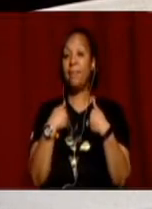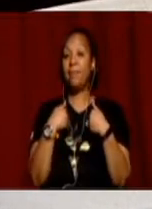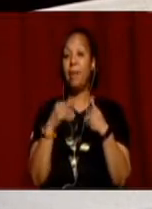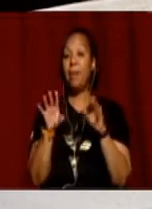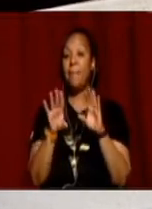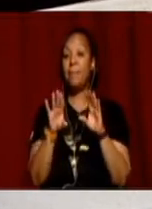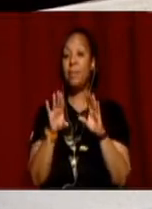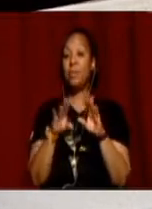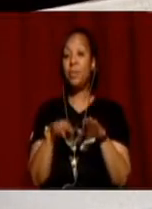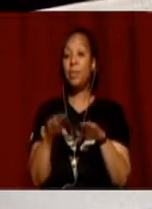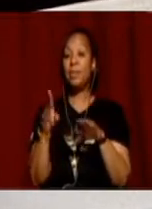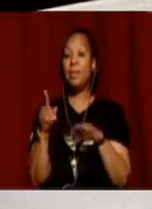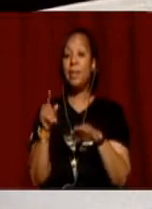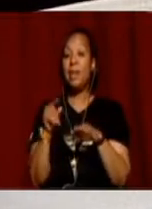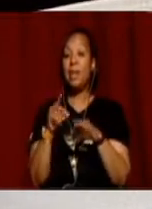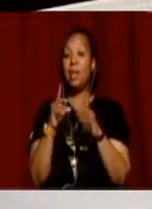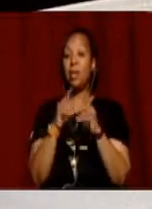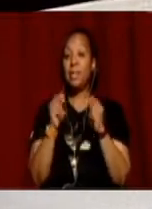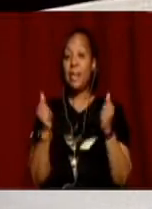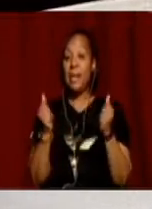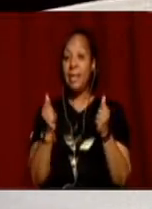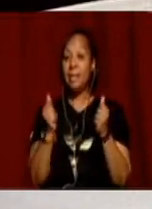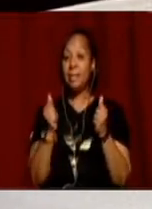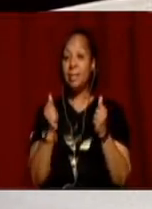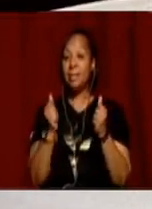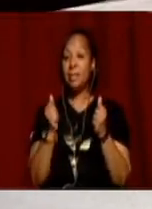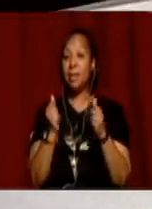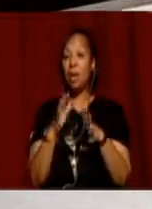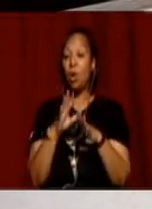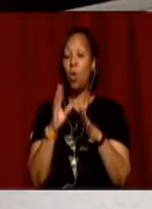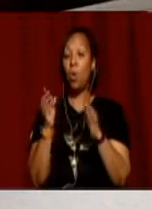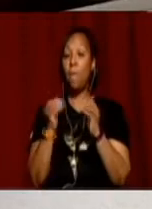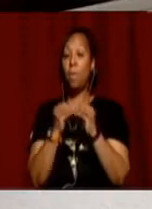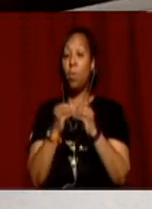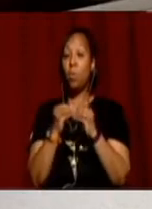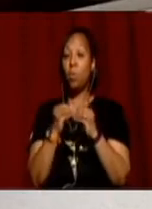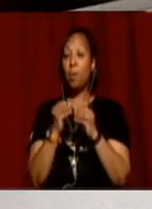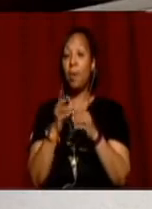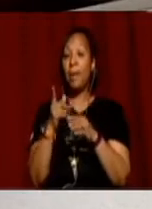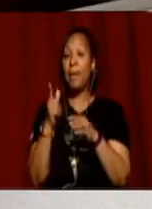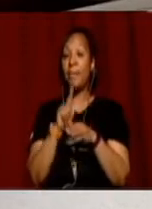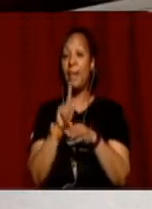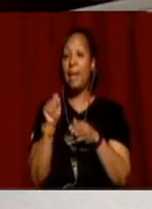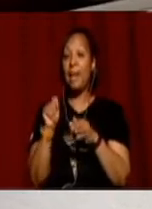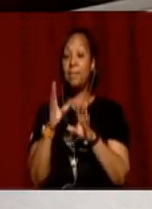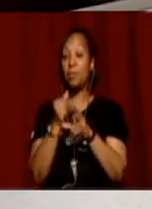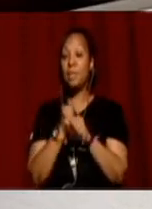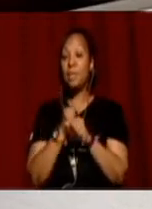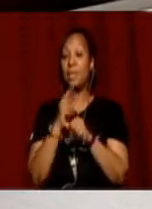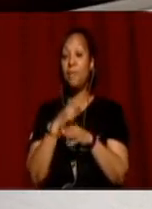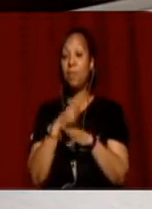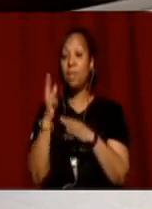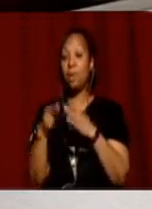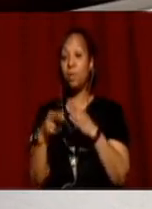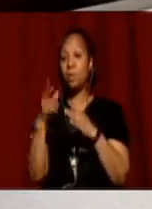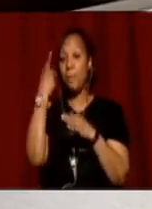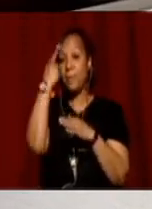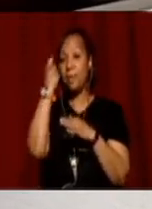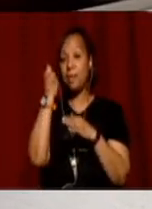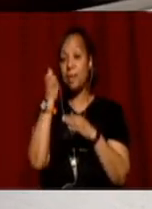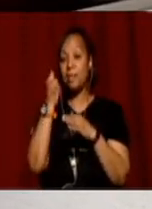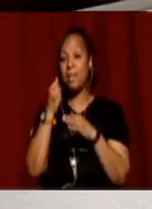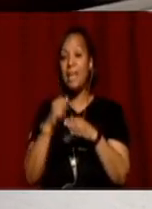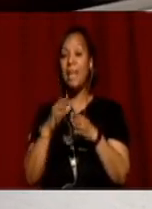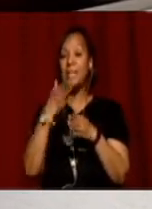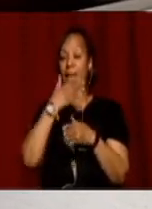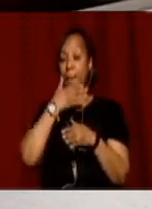been delays of several days or more, especially with some of the commercial labs in terms of getting results out. But that is